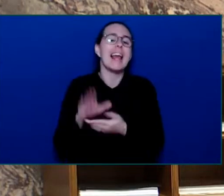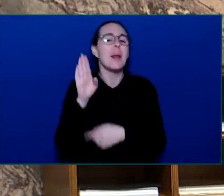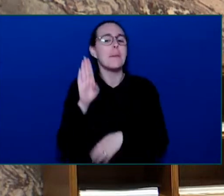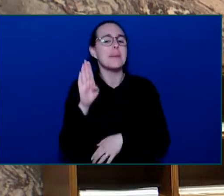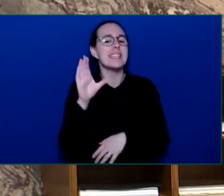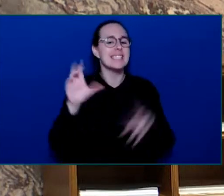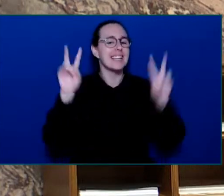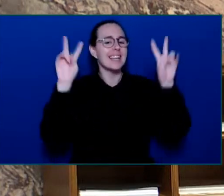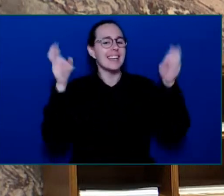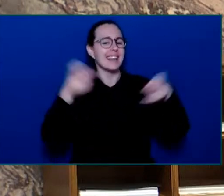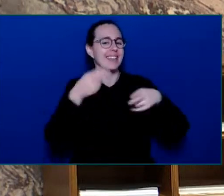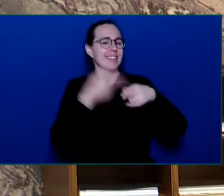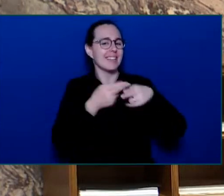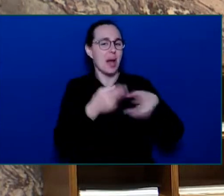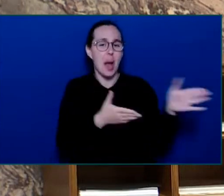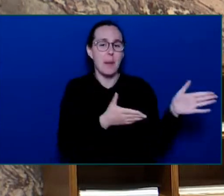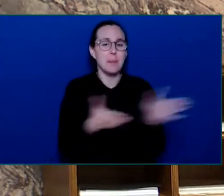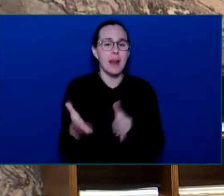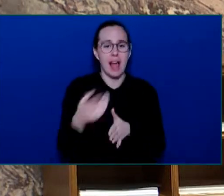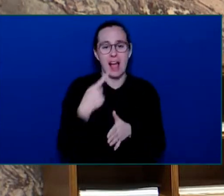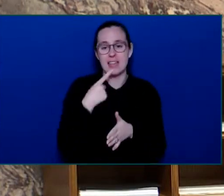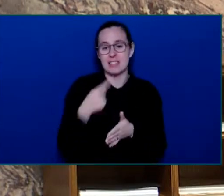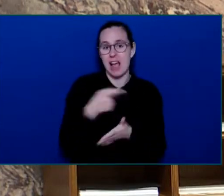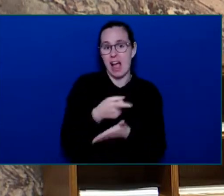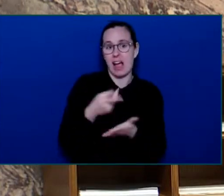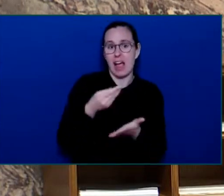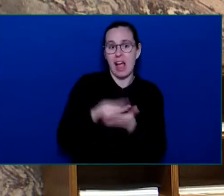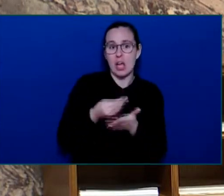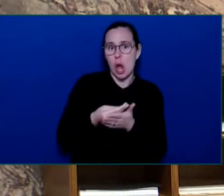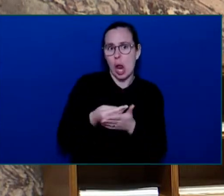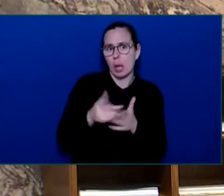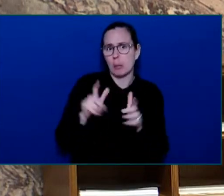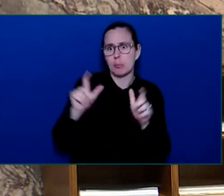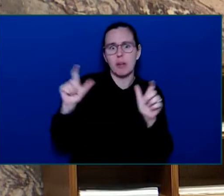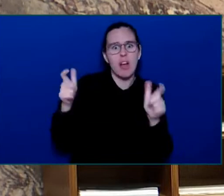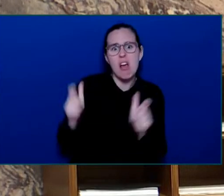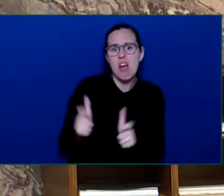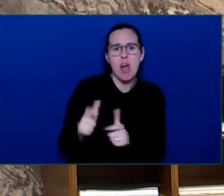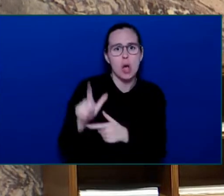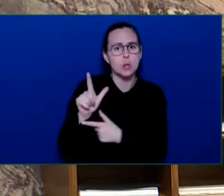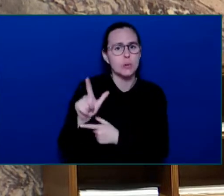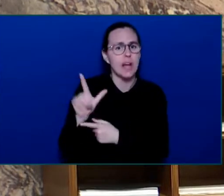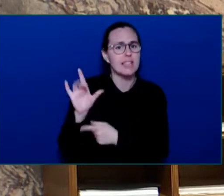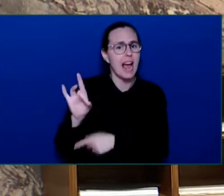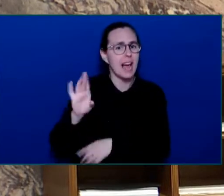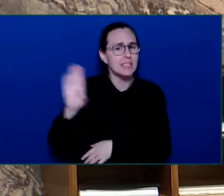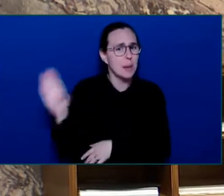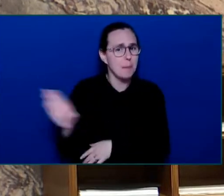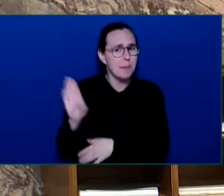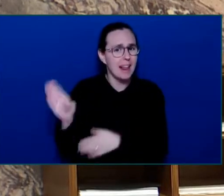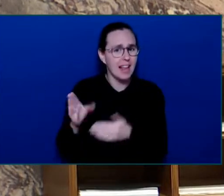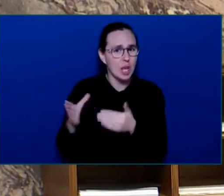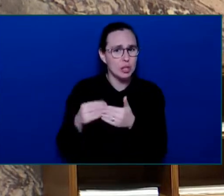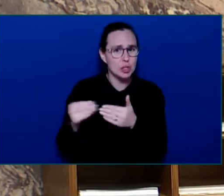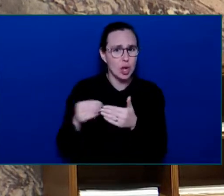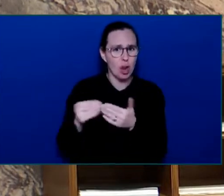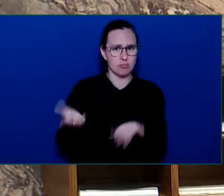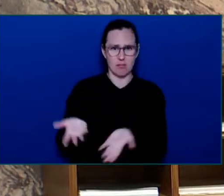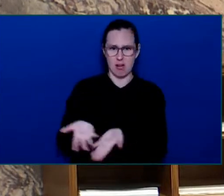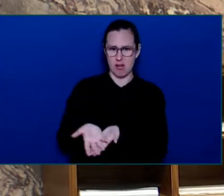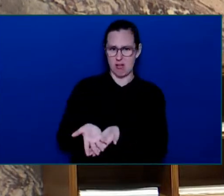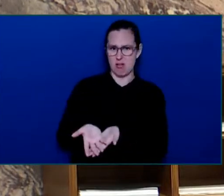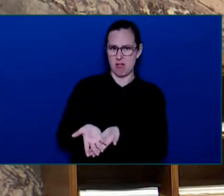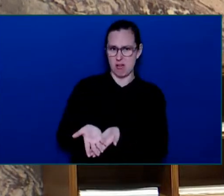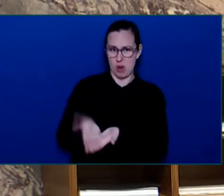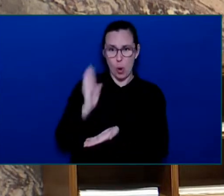Also shrinking family paychecks to the tune of $11,000 per household per year, a cost which this premier and this government have